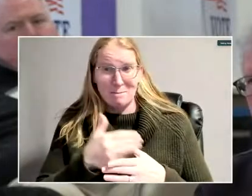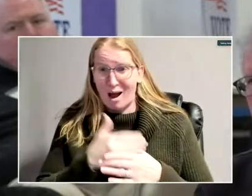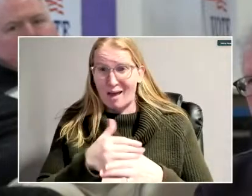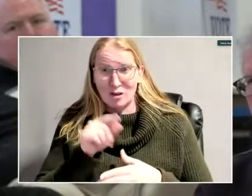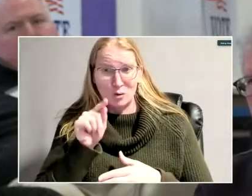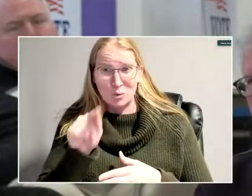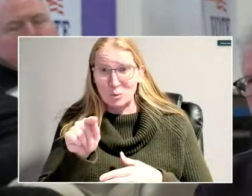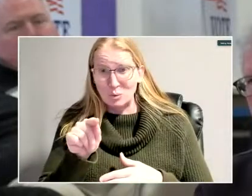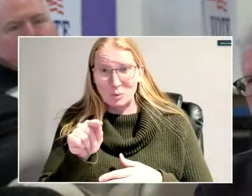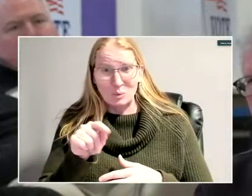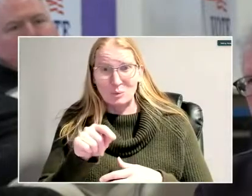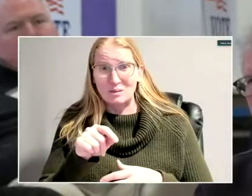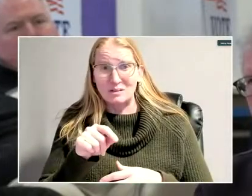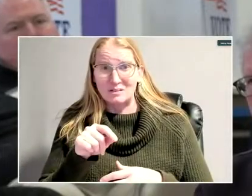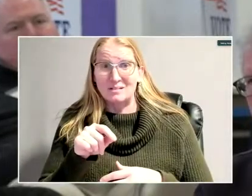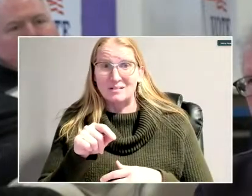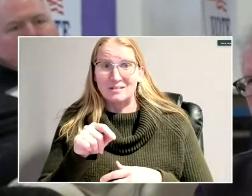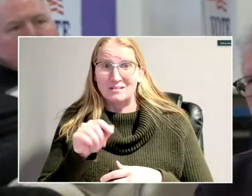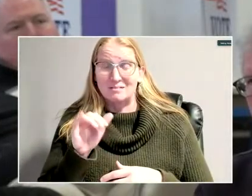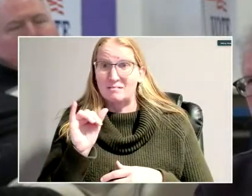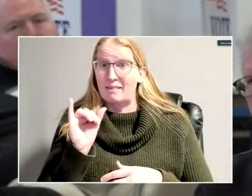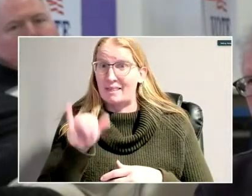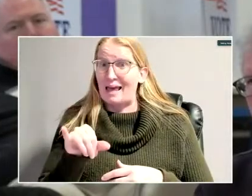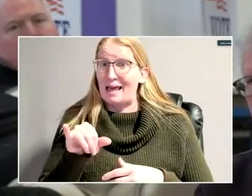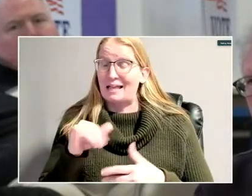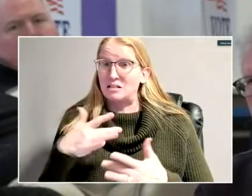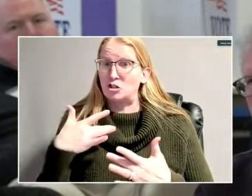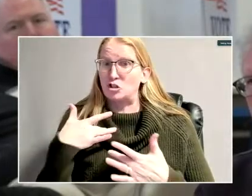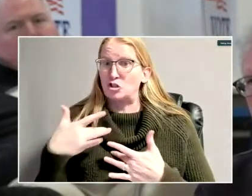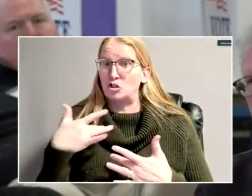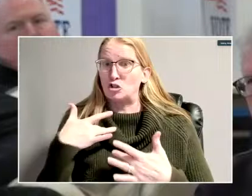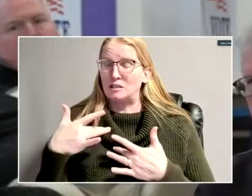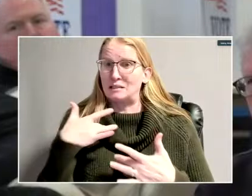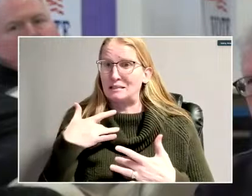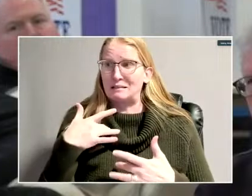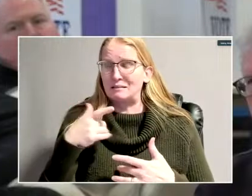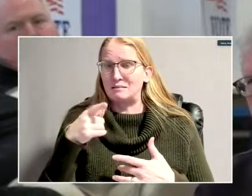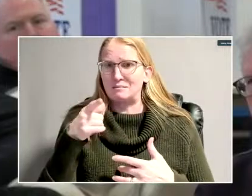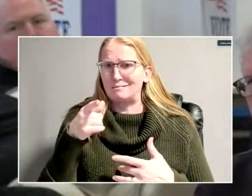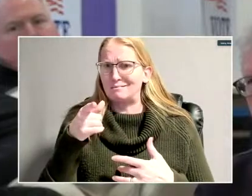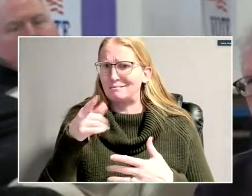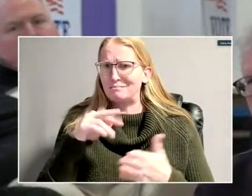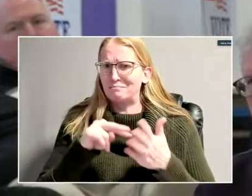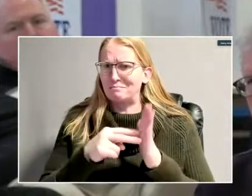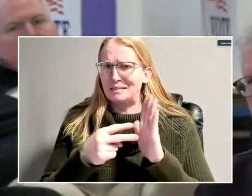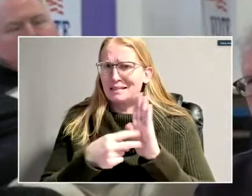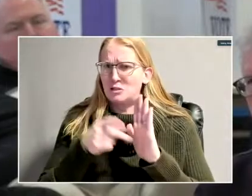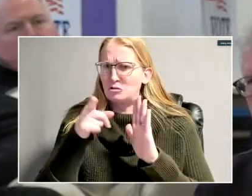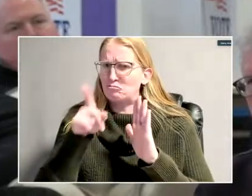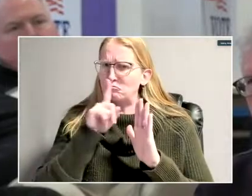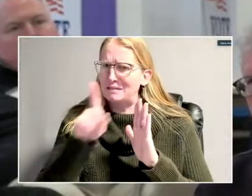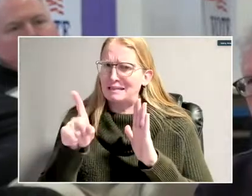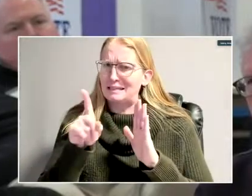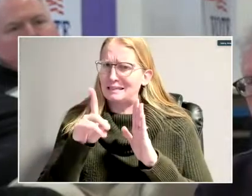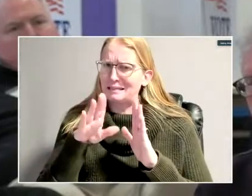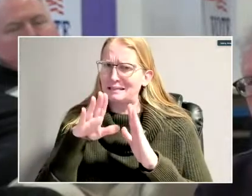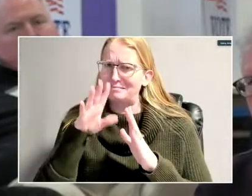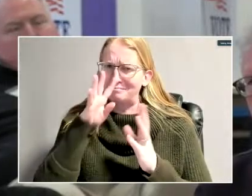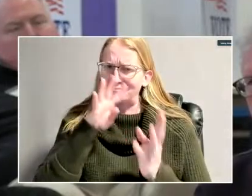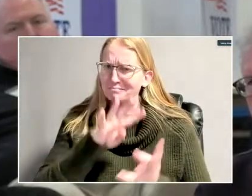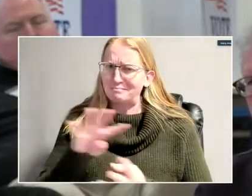is concerning how closed off your heart is um but also I just wanted to bring